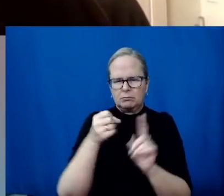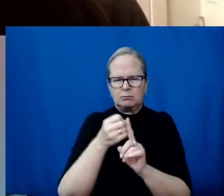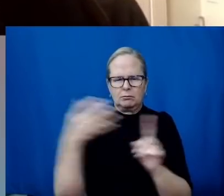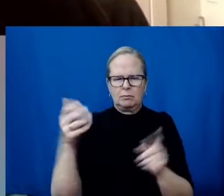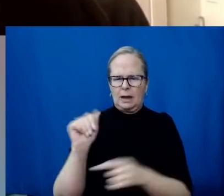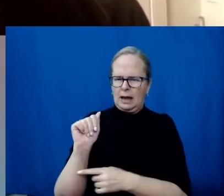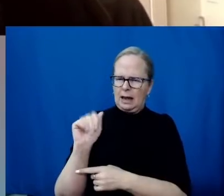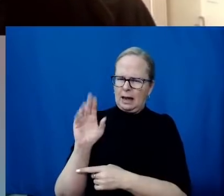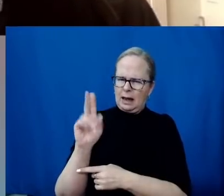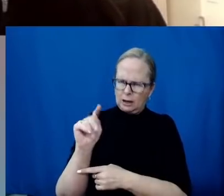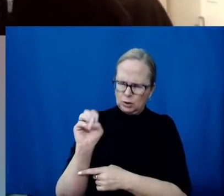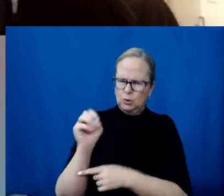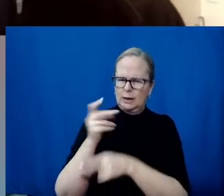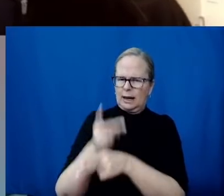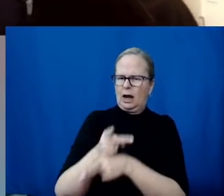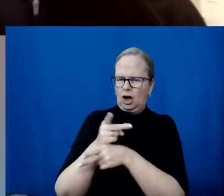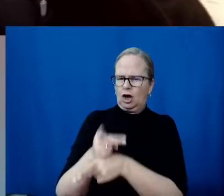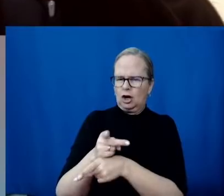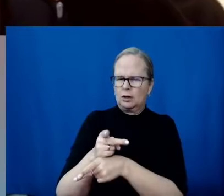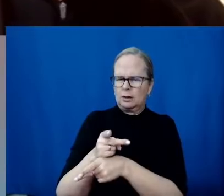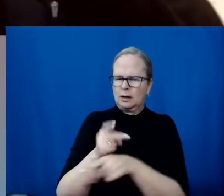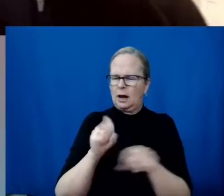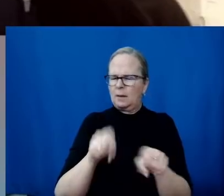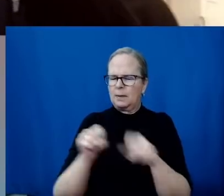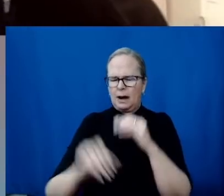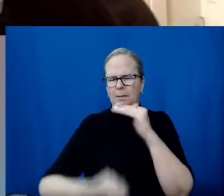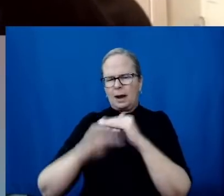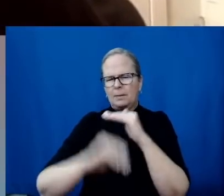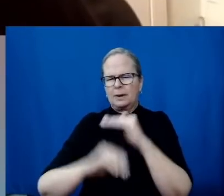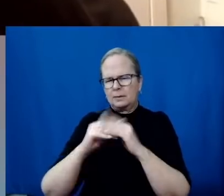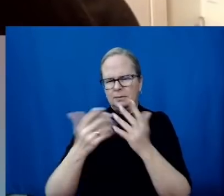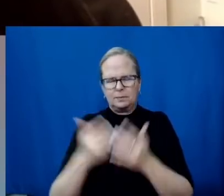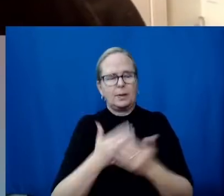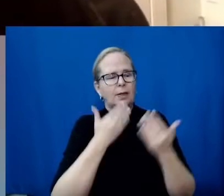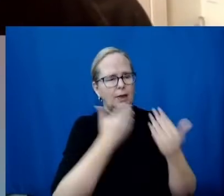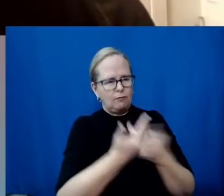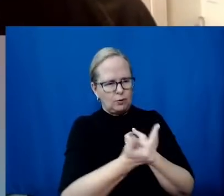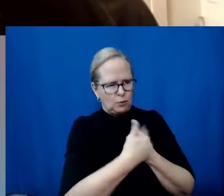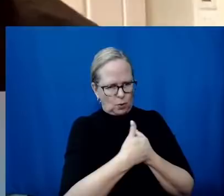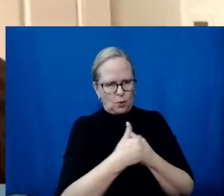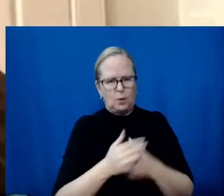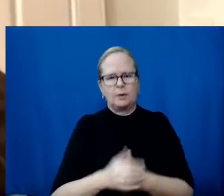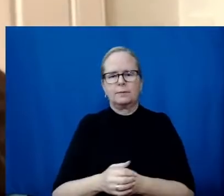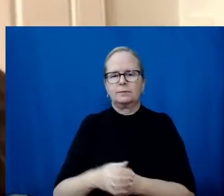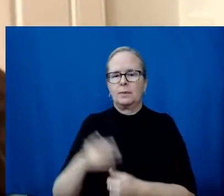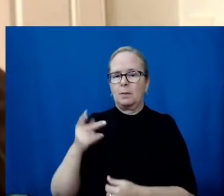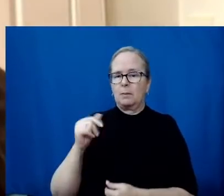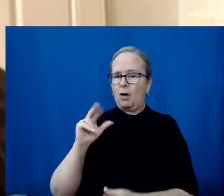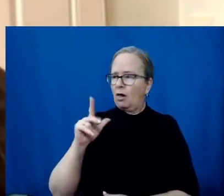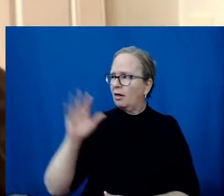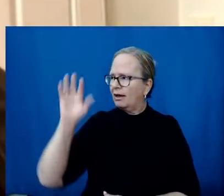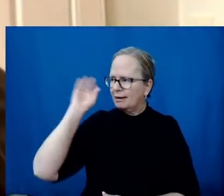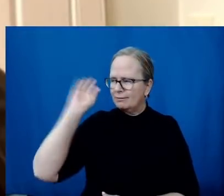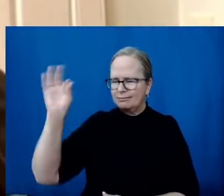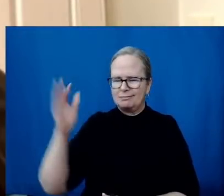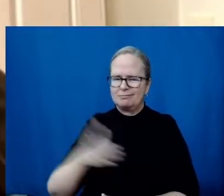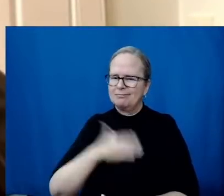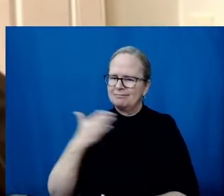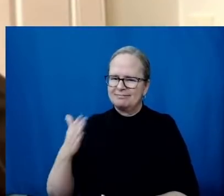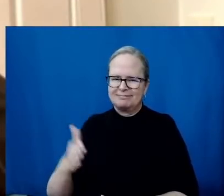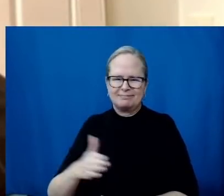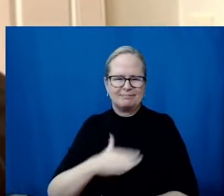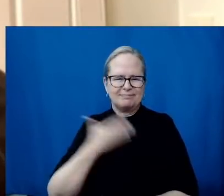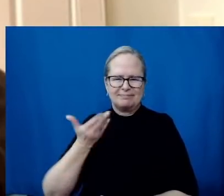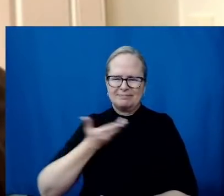current acute care capacity. Thank you so very much, Dr. Parks, for being with us today. Well, thanks for having us